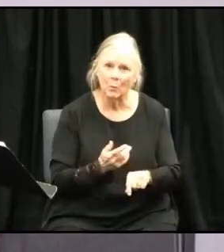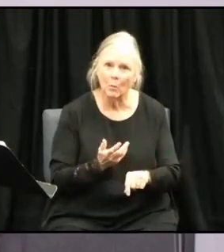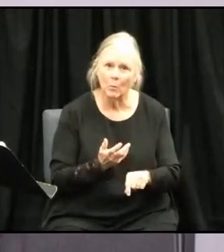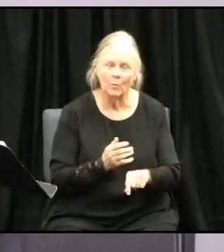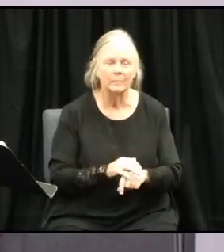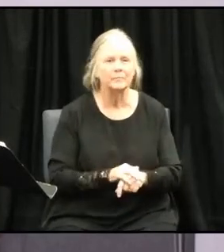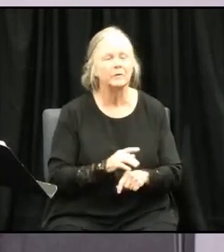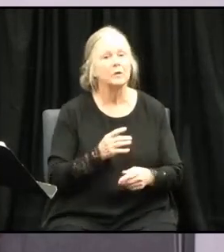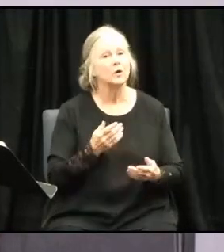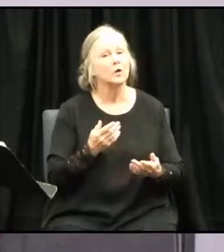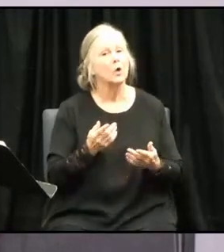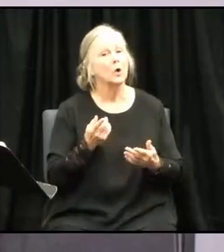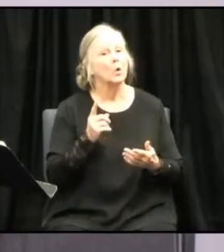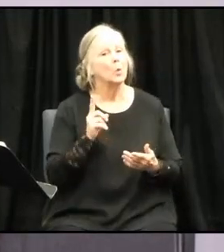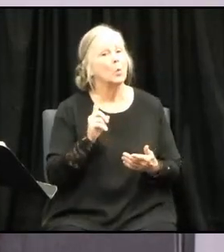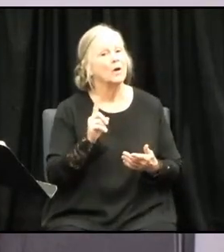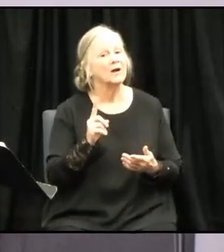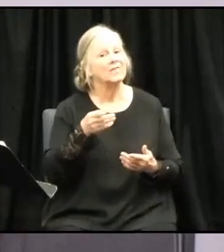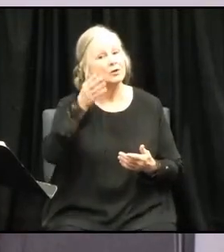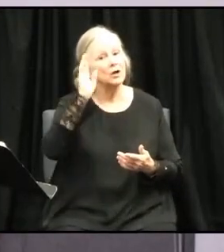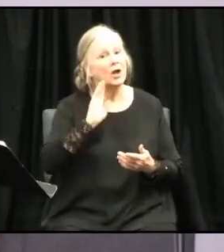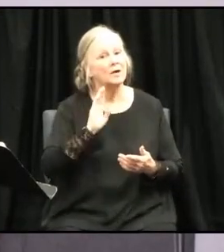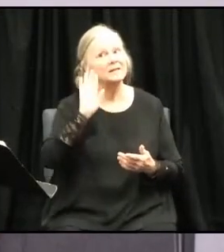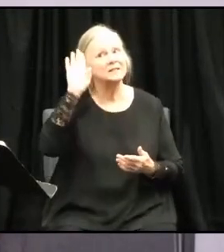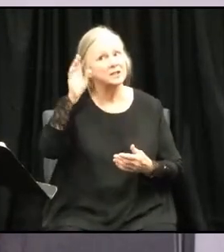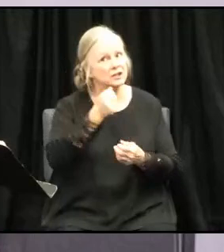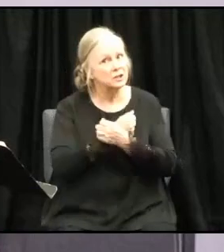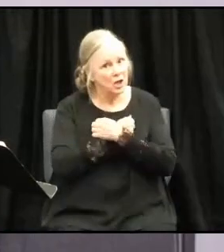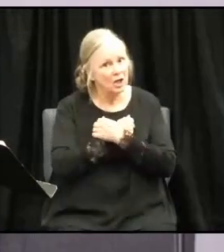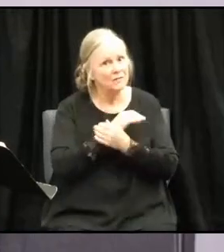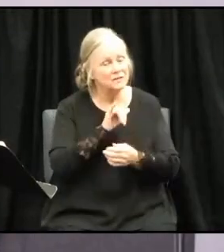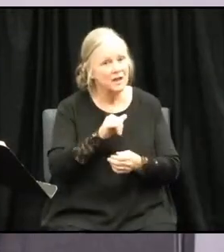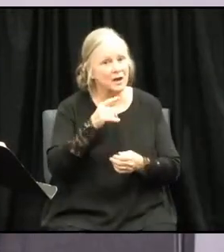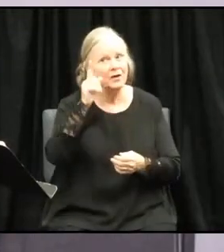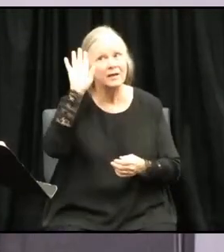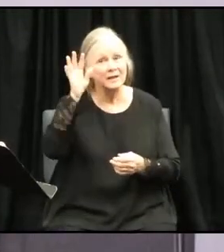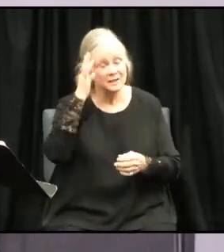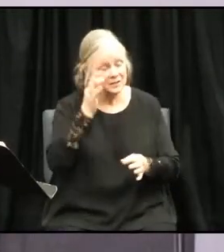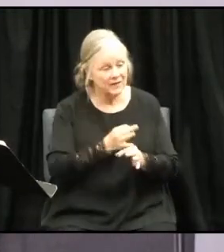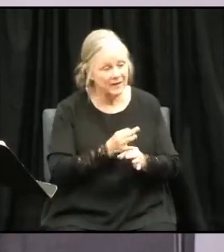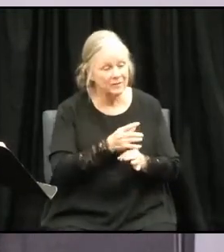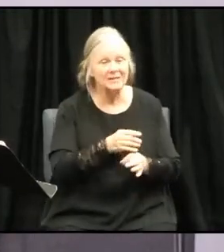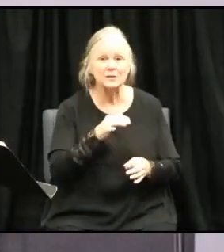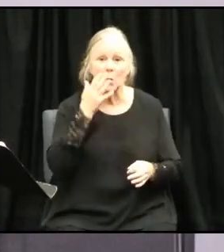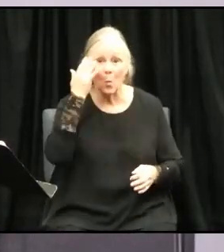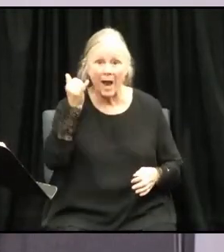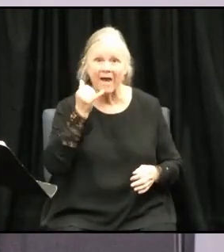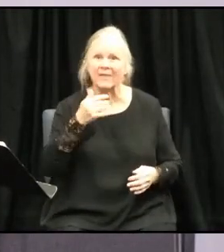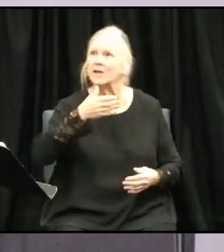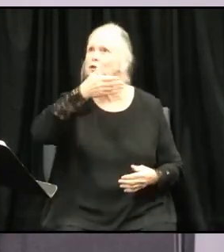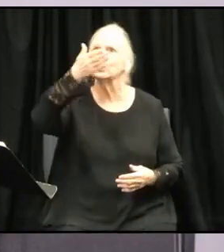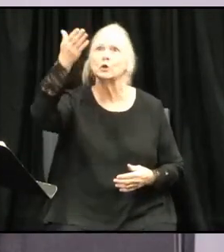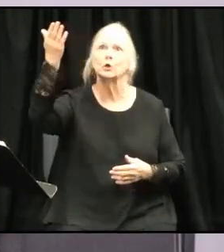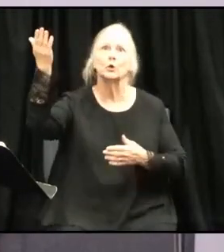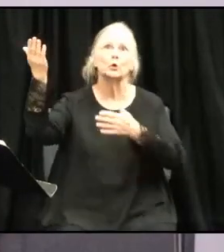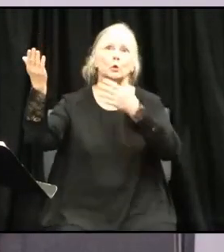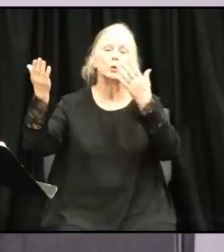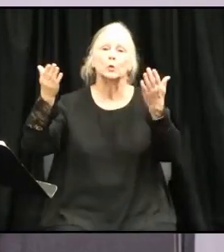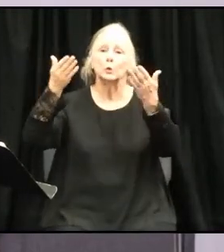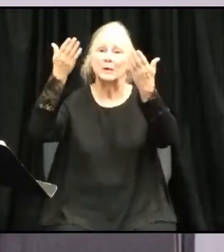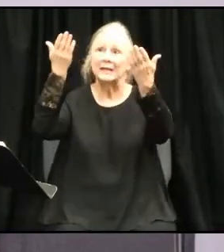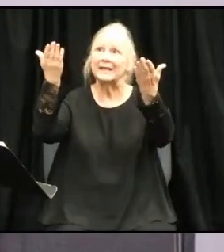Wherever God is, his love is, his faithfulness is, because it's who he is. And